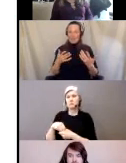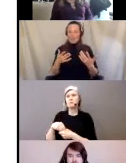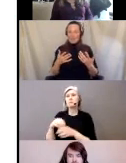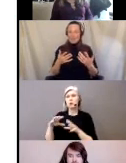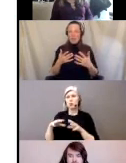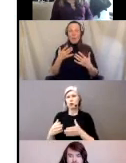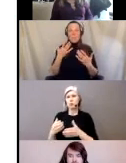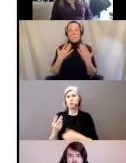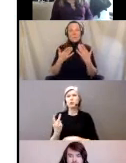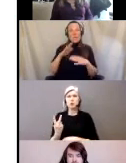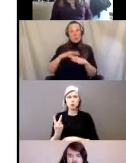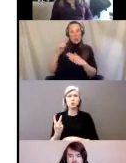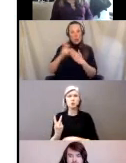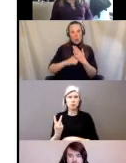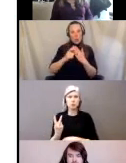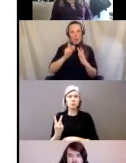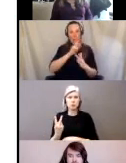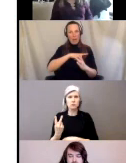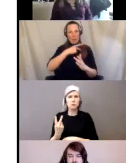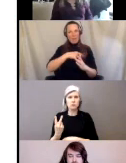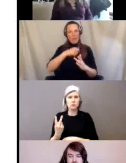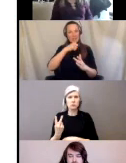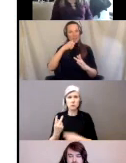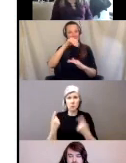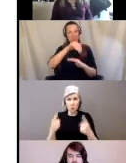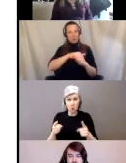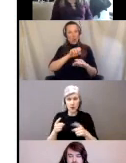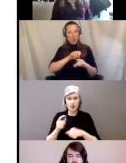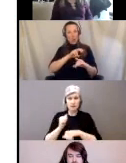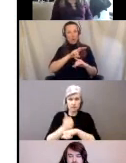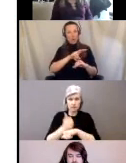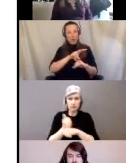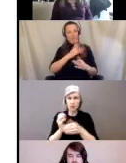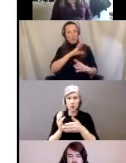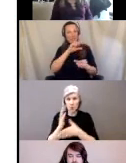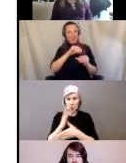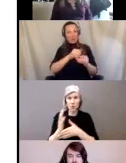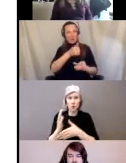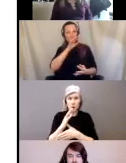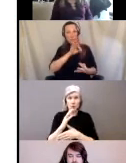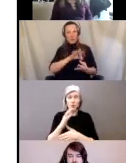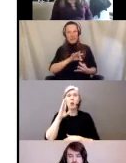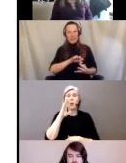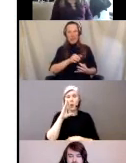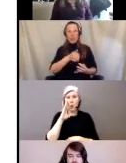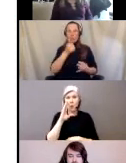When we're establishing the priorities, this will be included in the document published by the province last